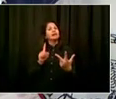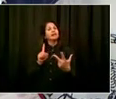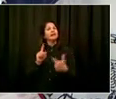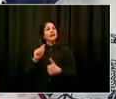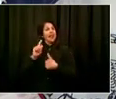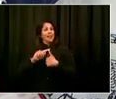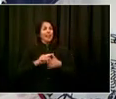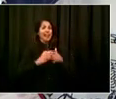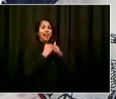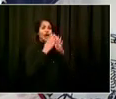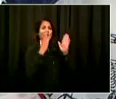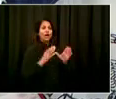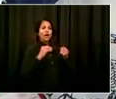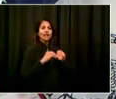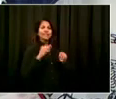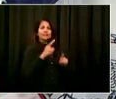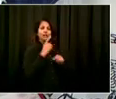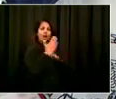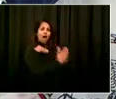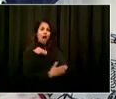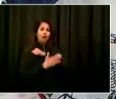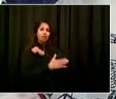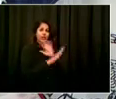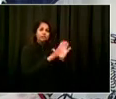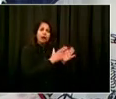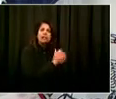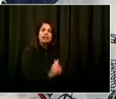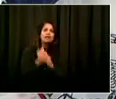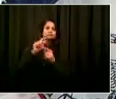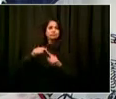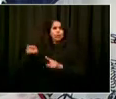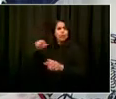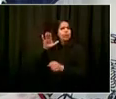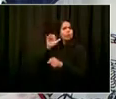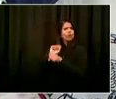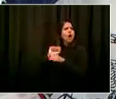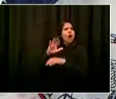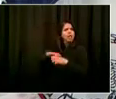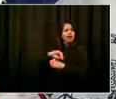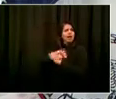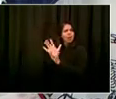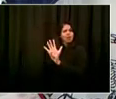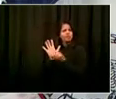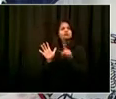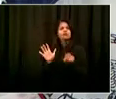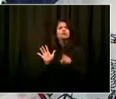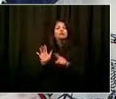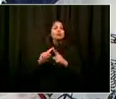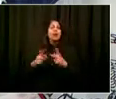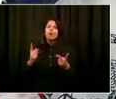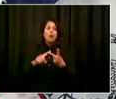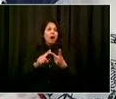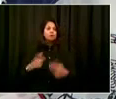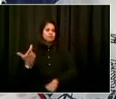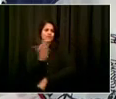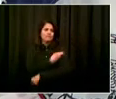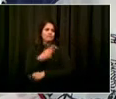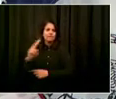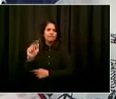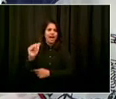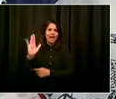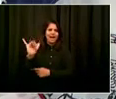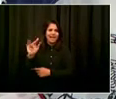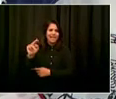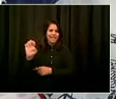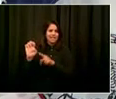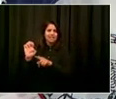crucial. A vaccine that when it is finally announced and distributed, people will believe it is the real thing and be ready to